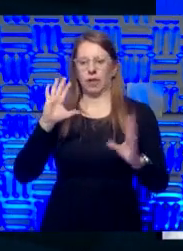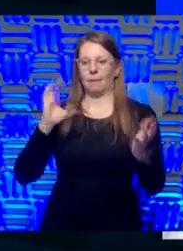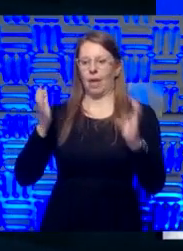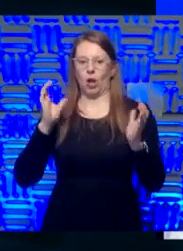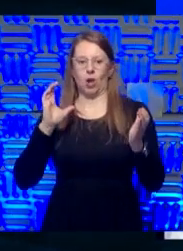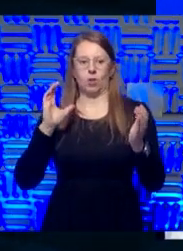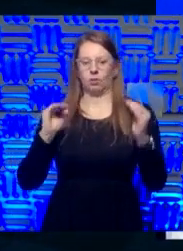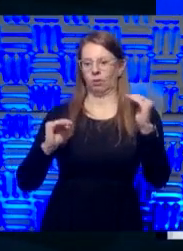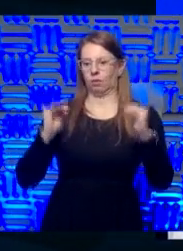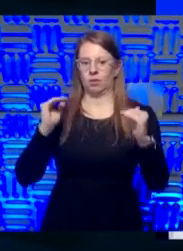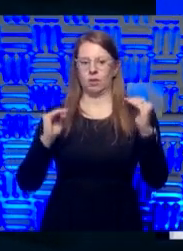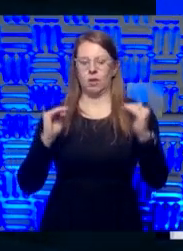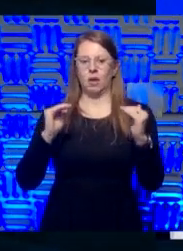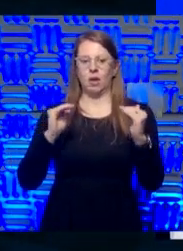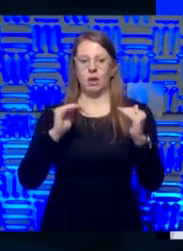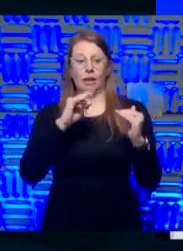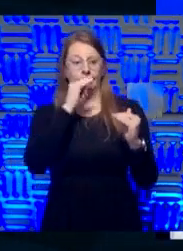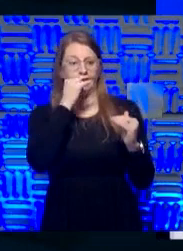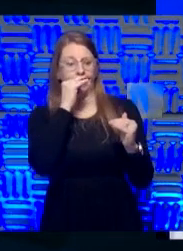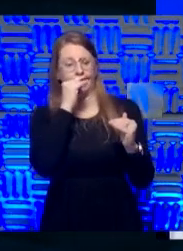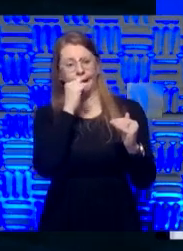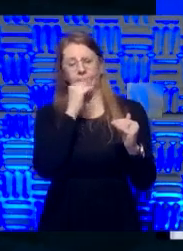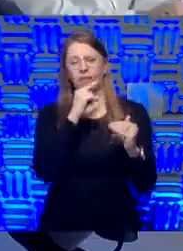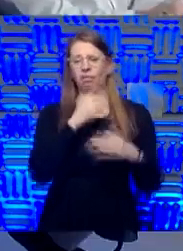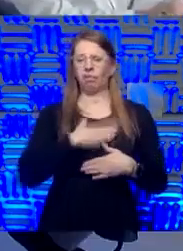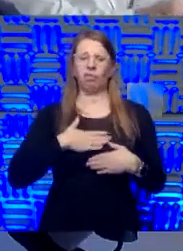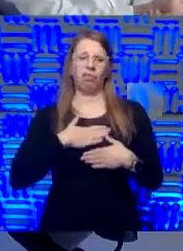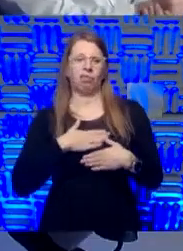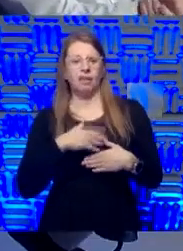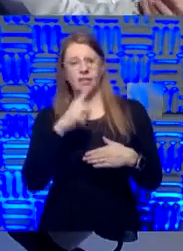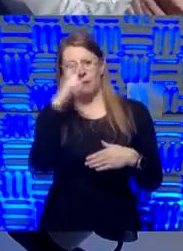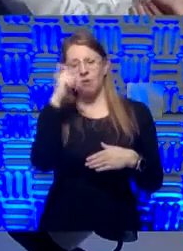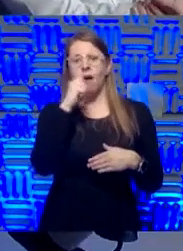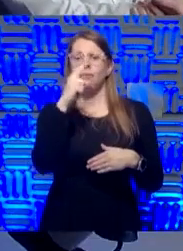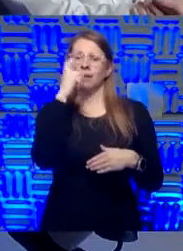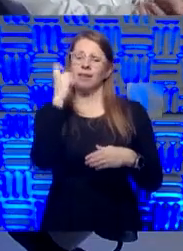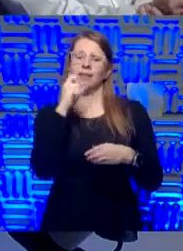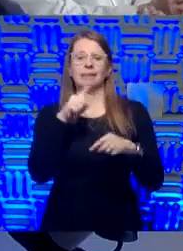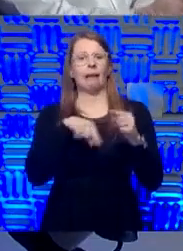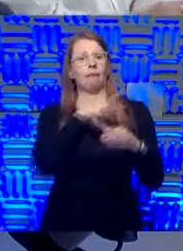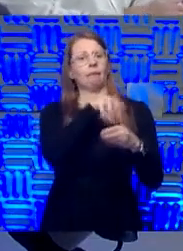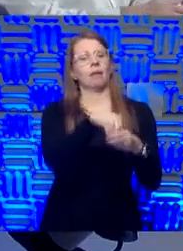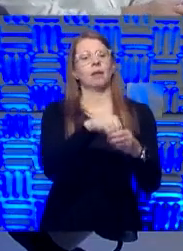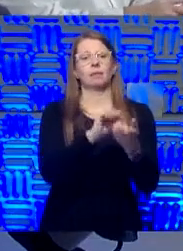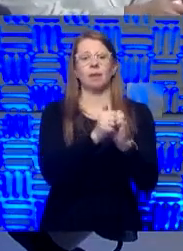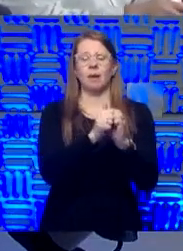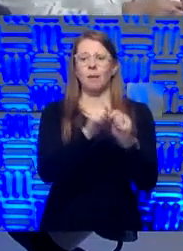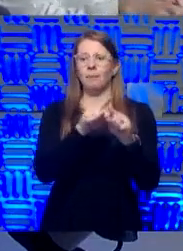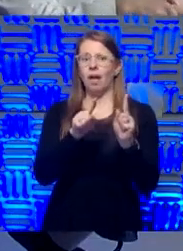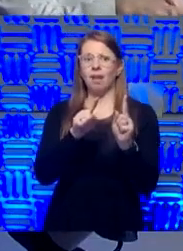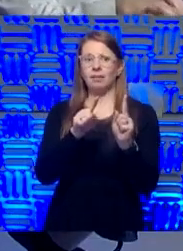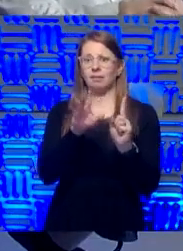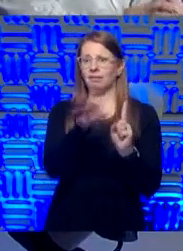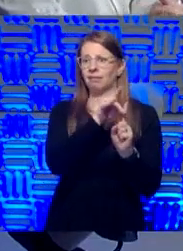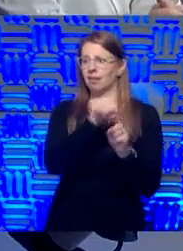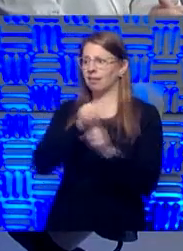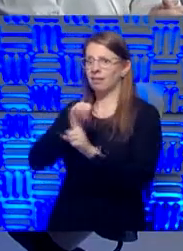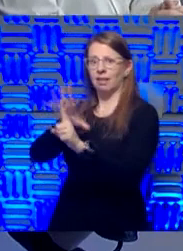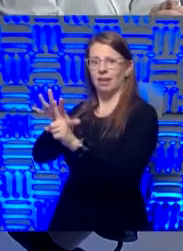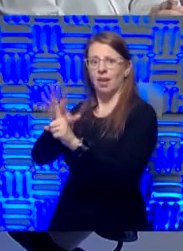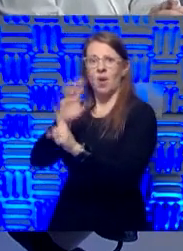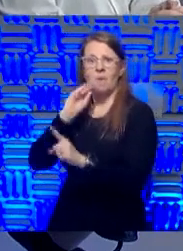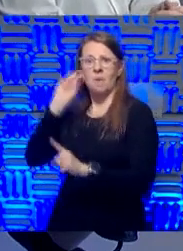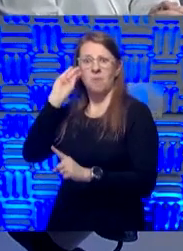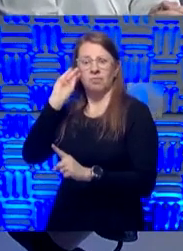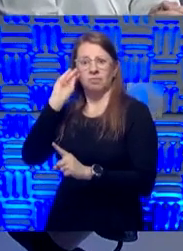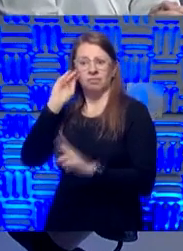risk of a child who may not have as much fun in the summer not being in youth sports against the risk of disease back in the home. And I think those are hard questions to